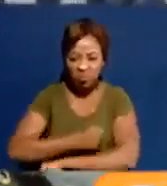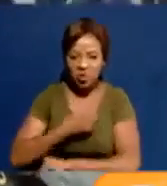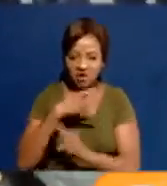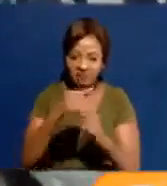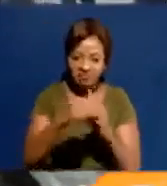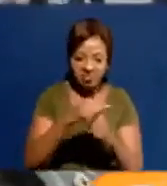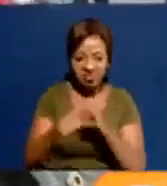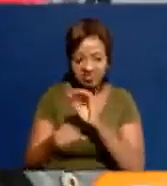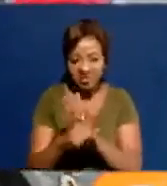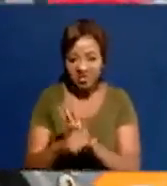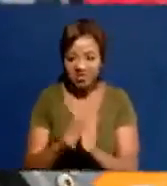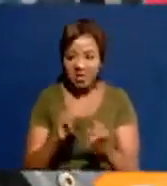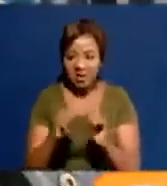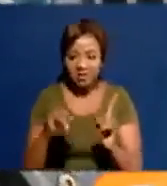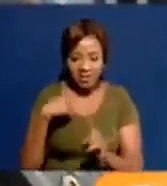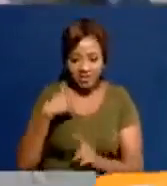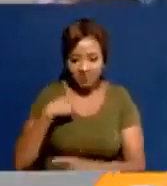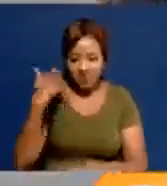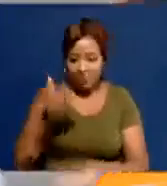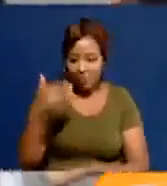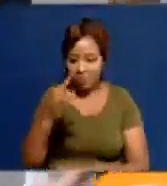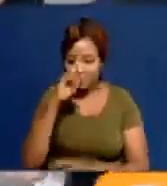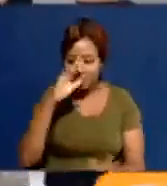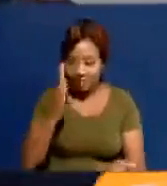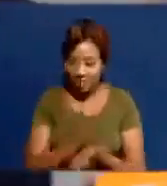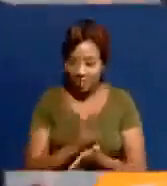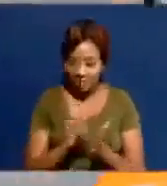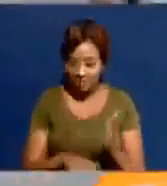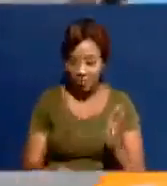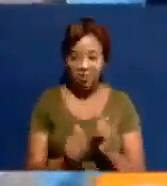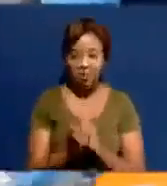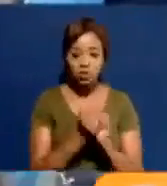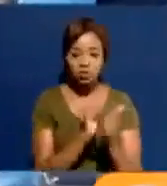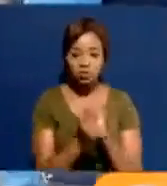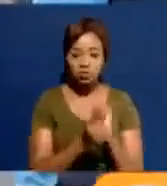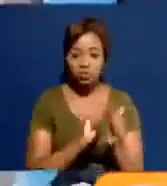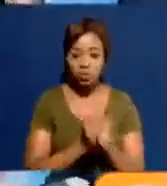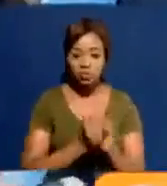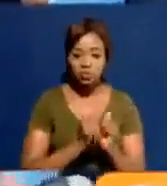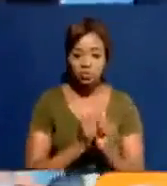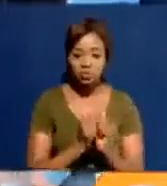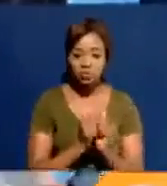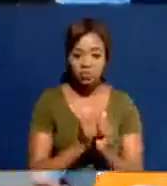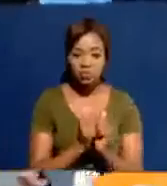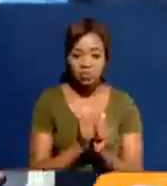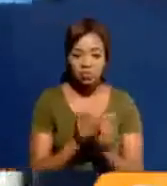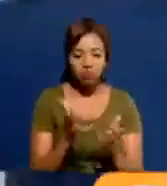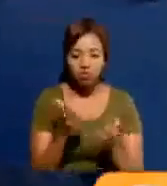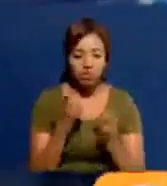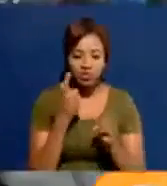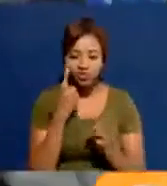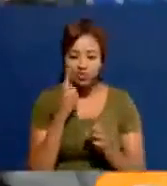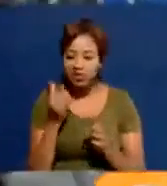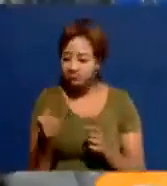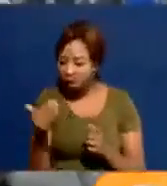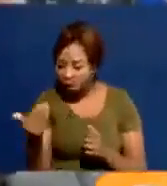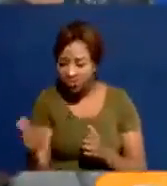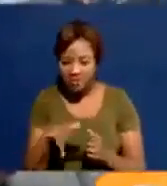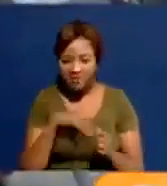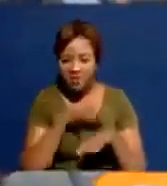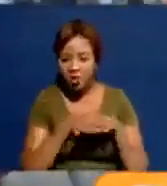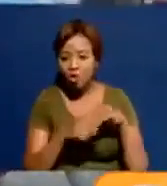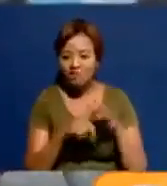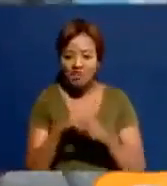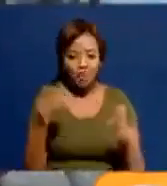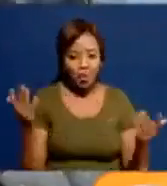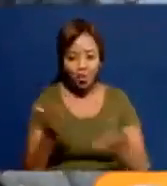positives and negatives, but I always believe with sport, it's a matter of where the child is comfortable, you know what I mean? It's all